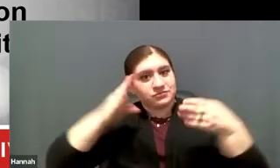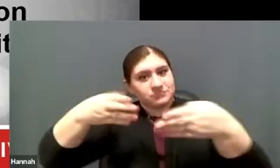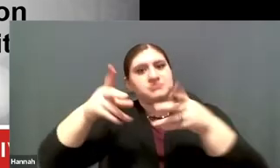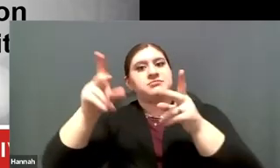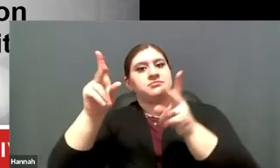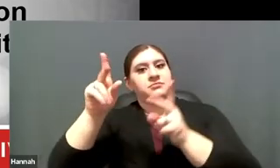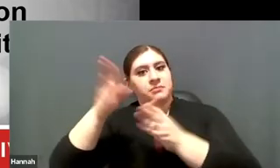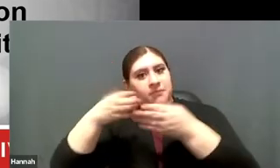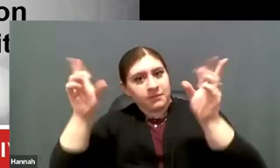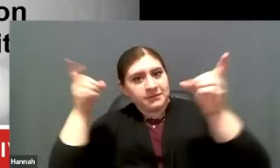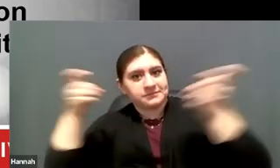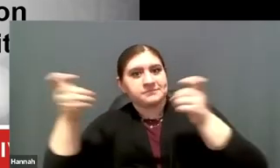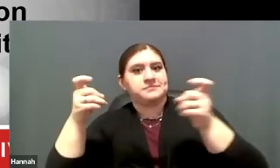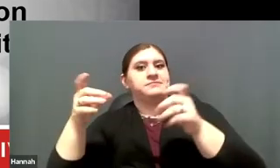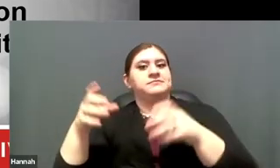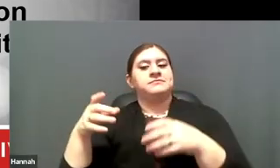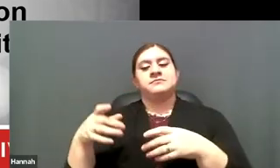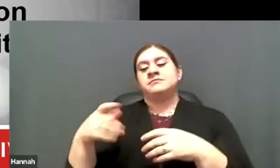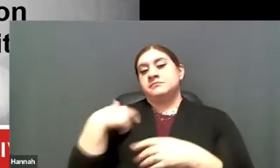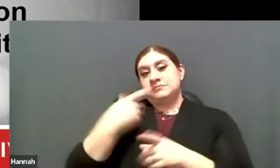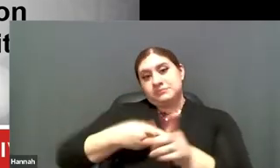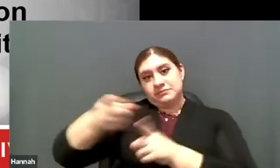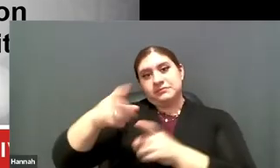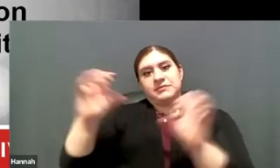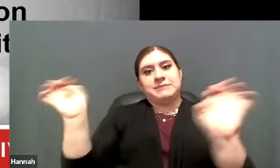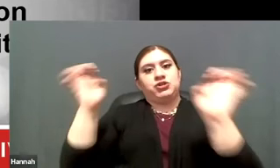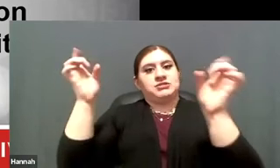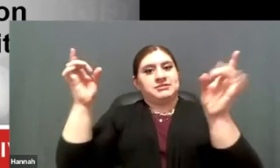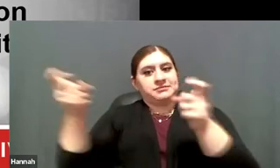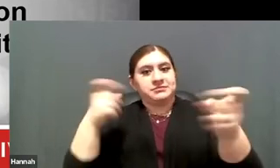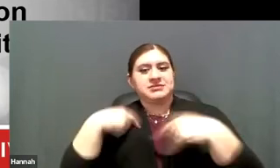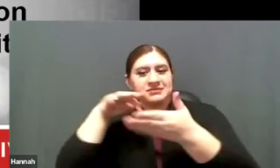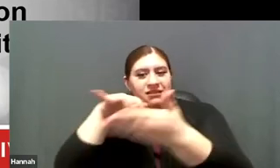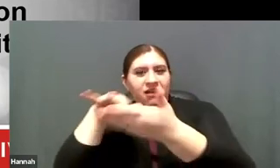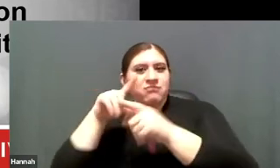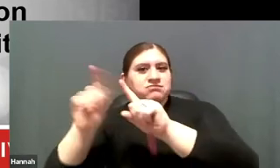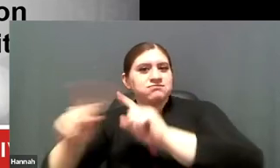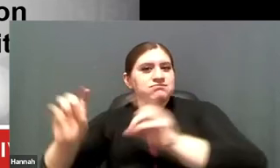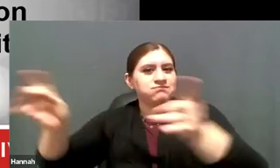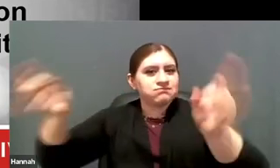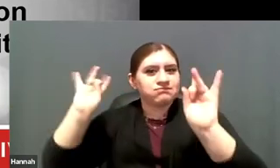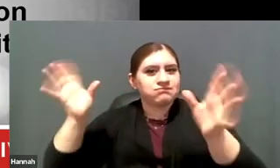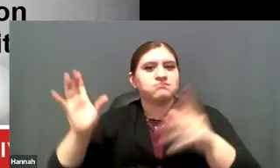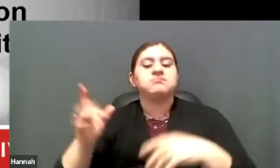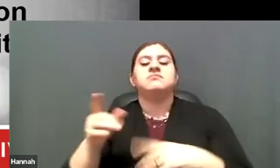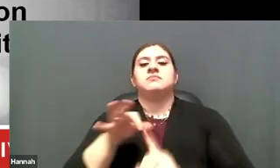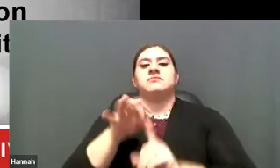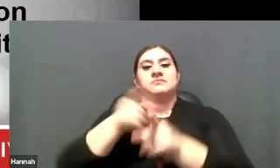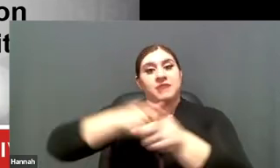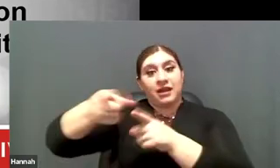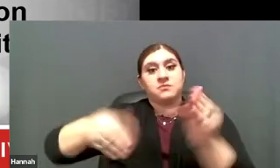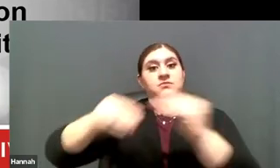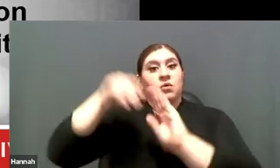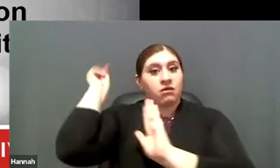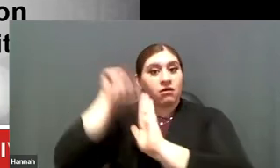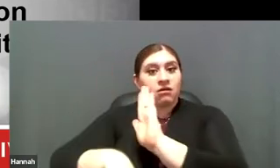administration and management, and I specialize in emergency management. So I study issues of disaster. And then I specialize even further dealing